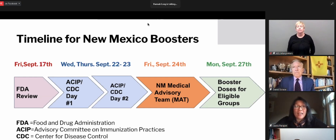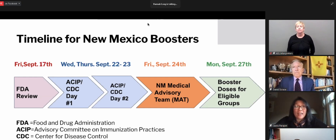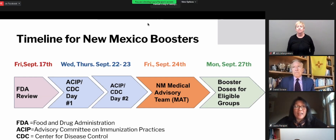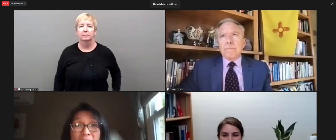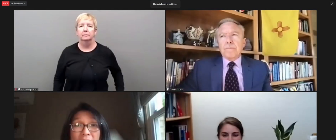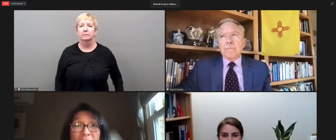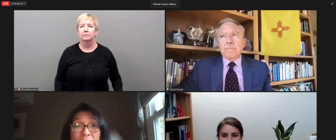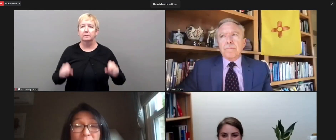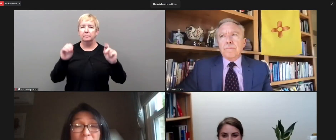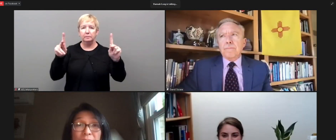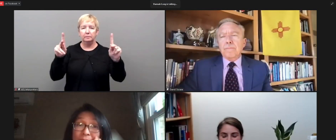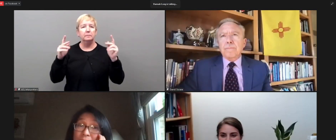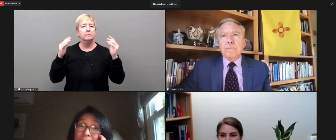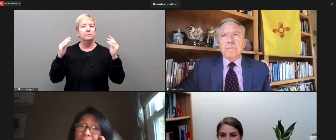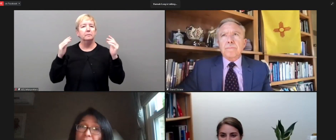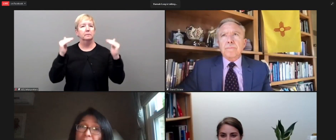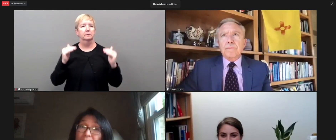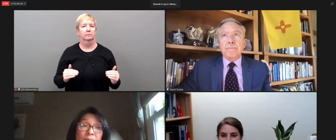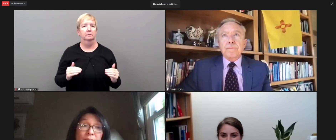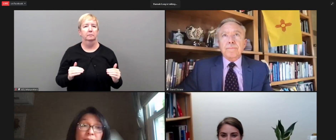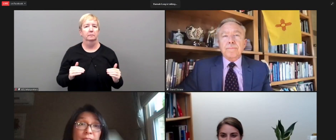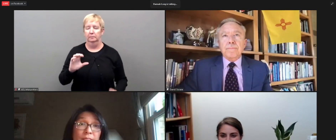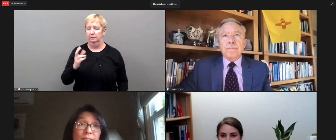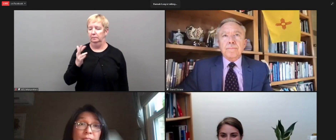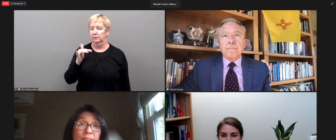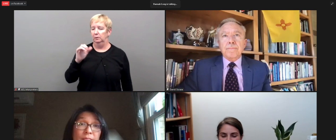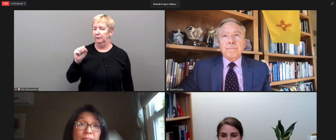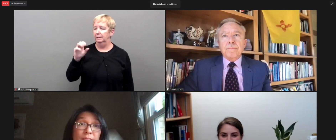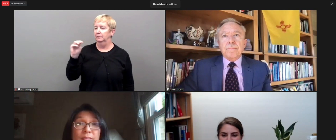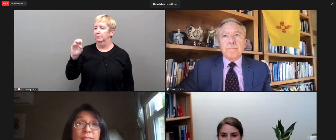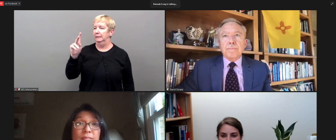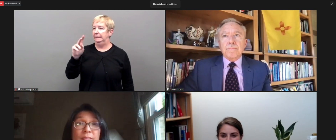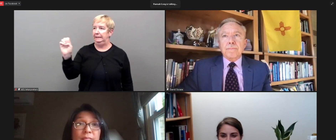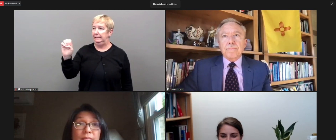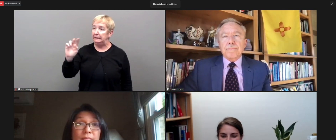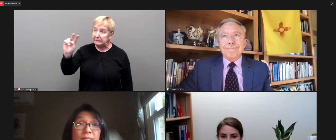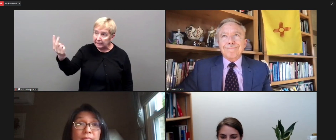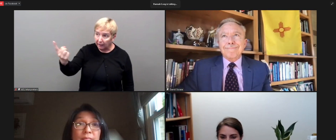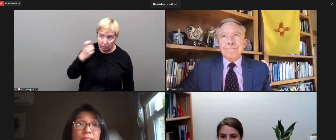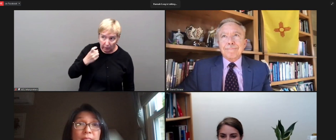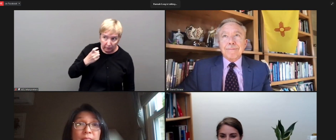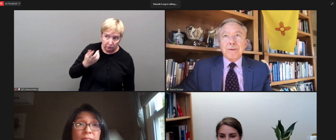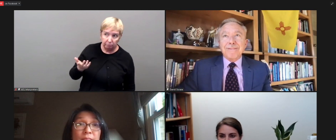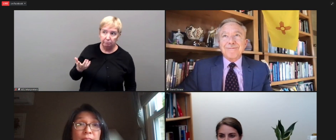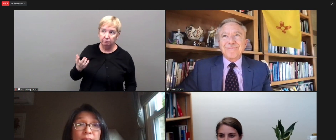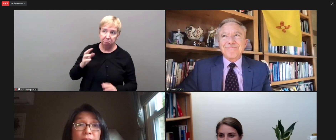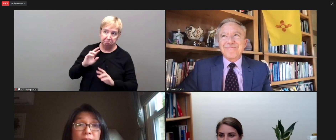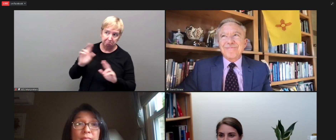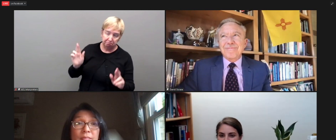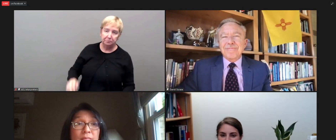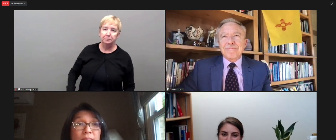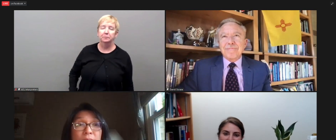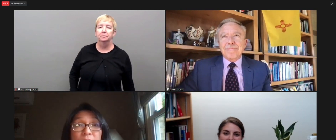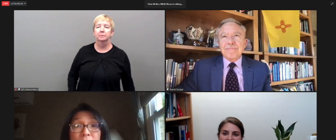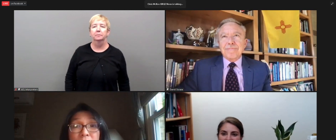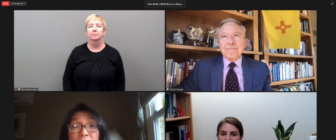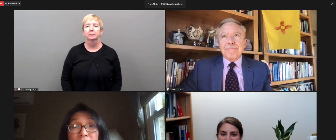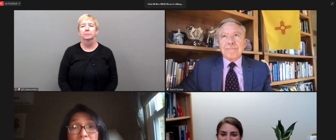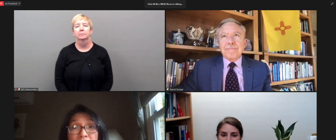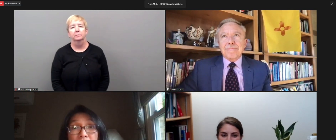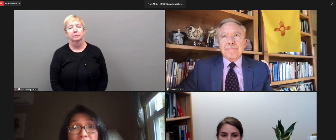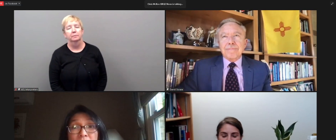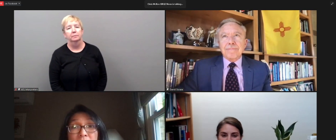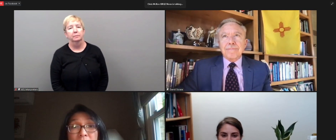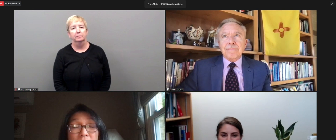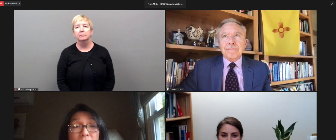All right, next up we have Chris McKee with a second question. Chris, you should be able to share. All right.